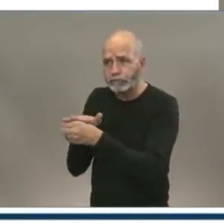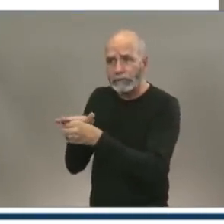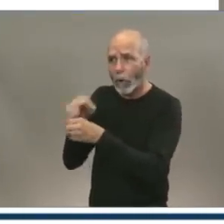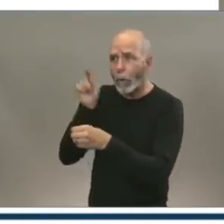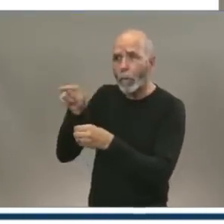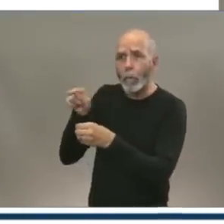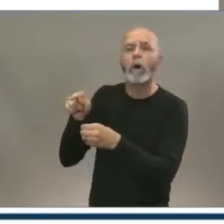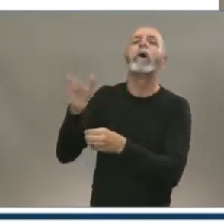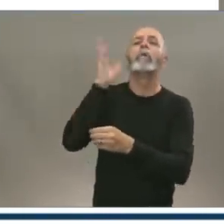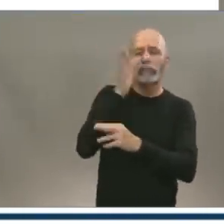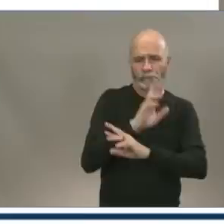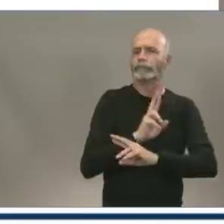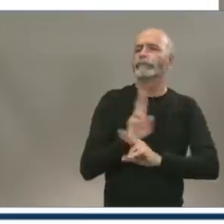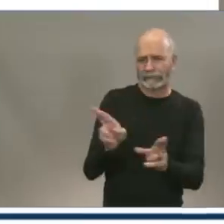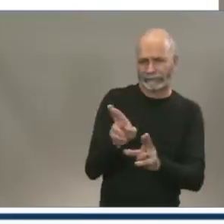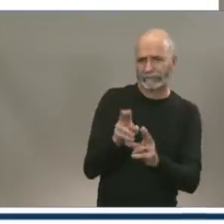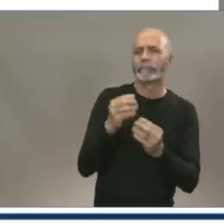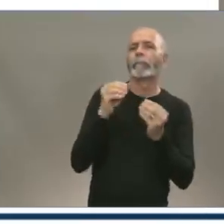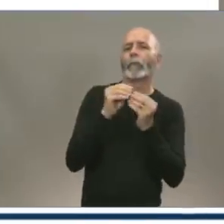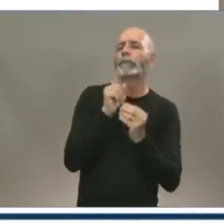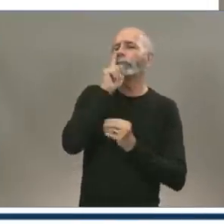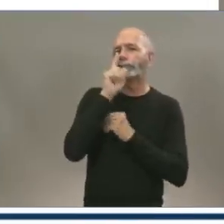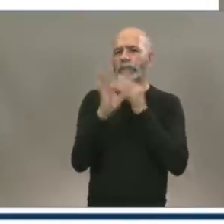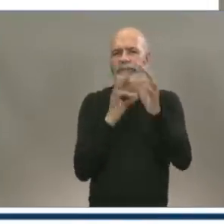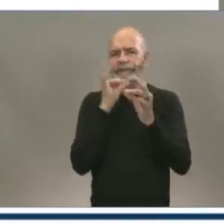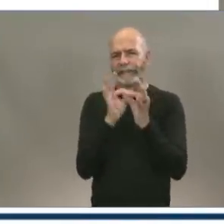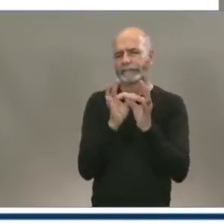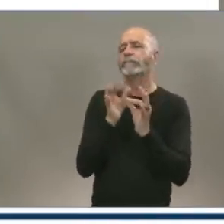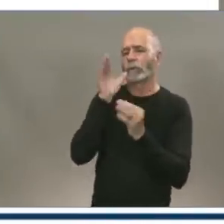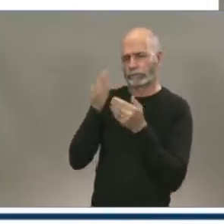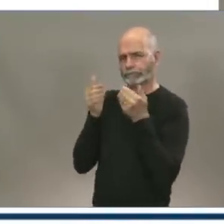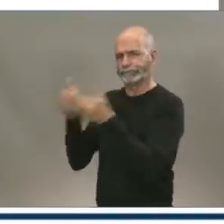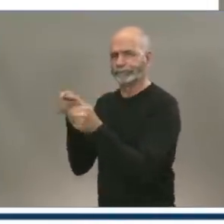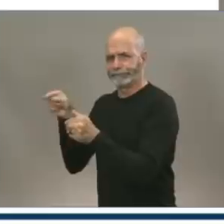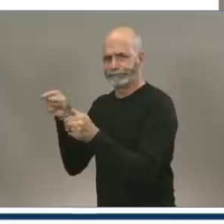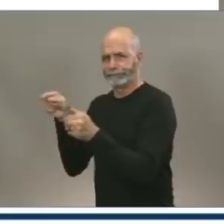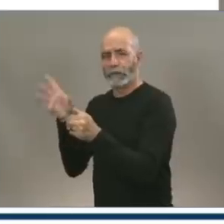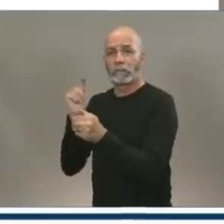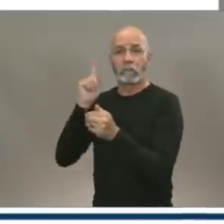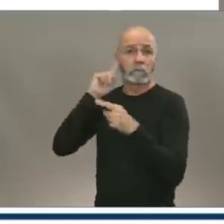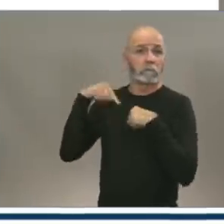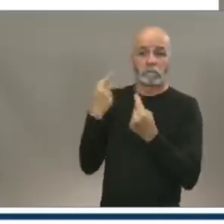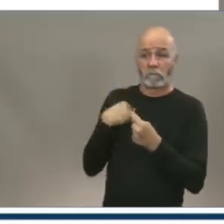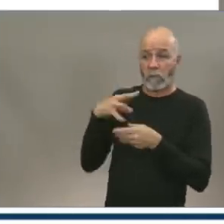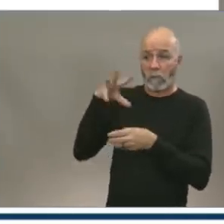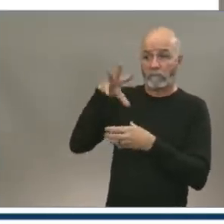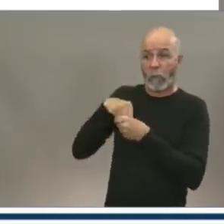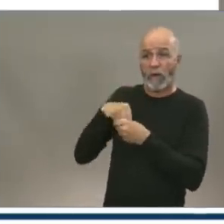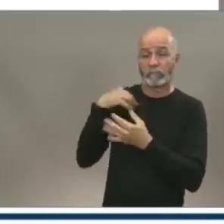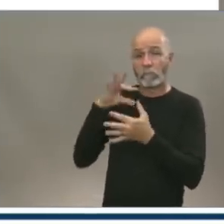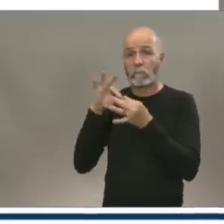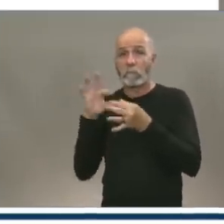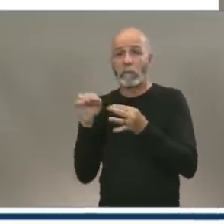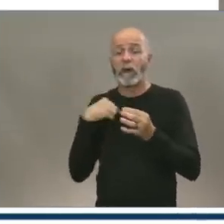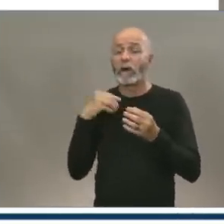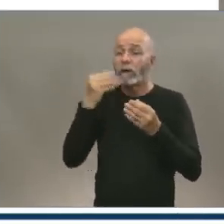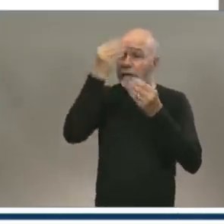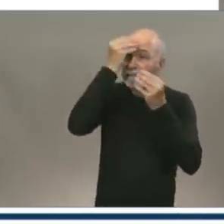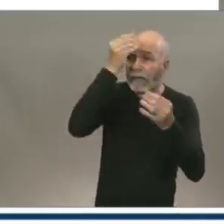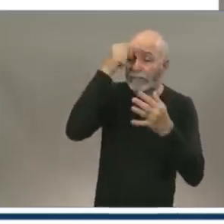our resources to do that. So I think it's I'm not involved in those kind of detailed decisions, but